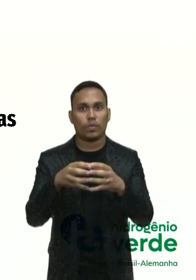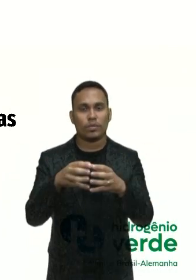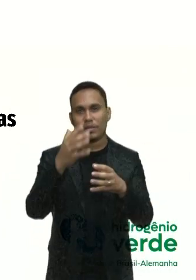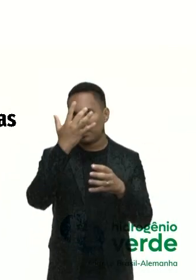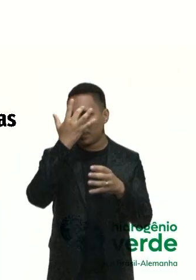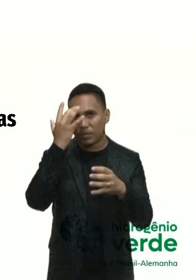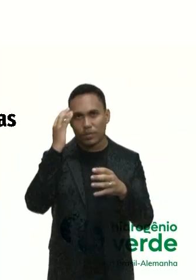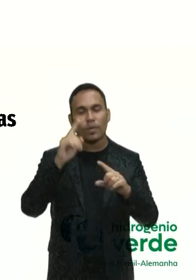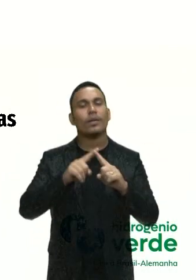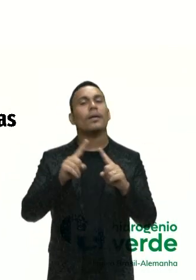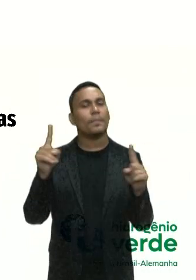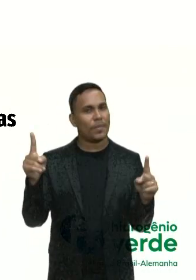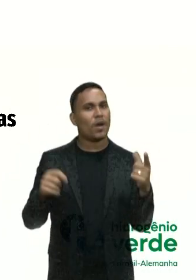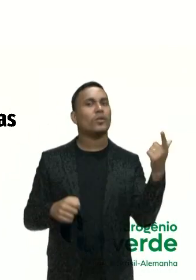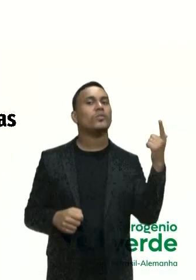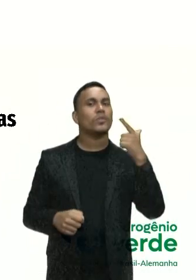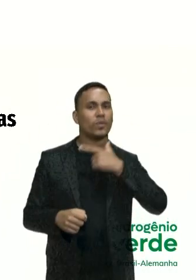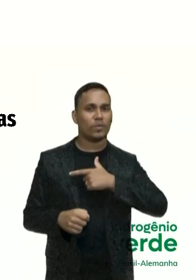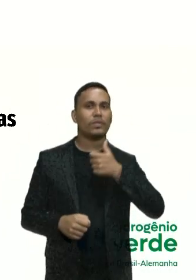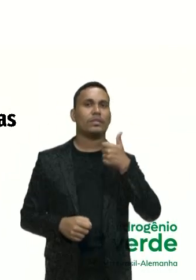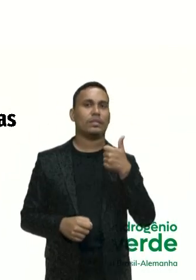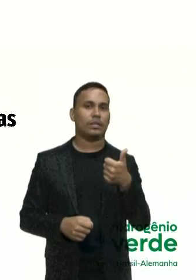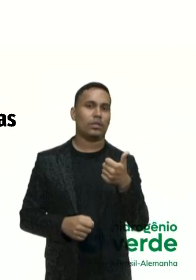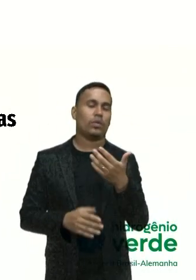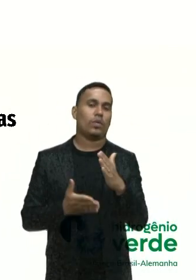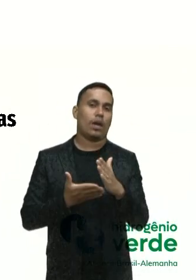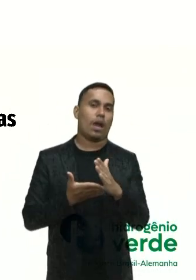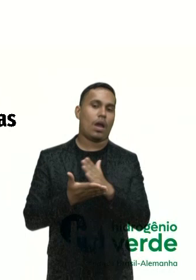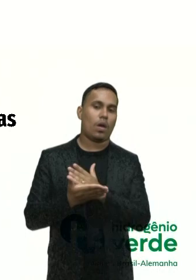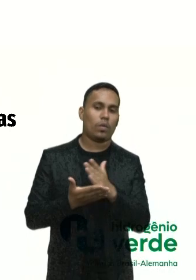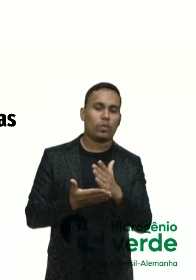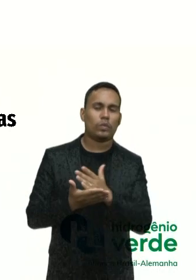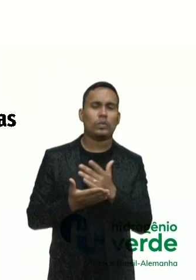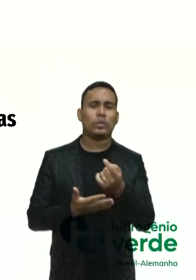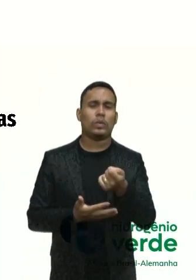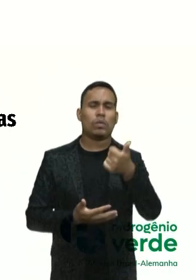all of these people together. And